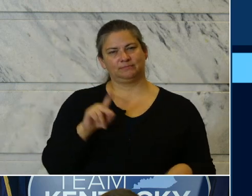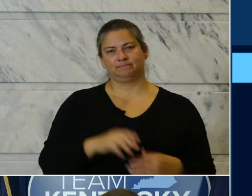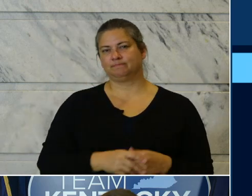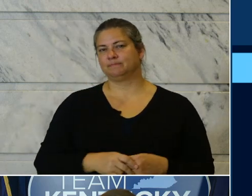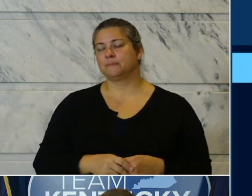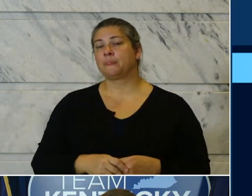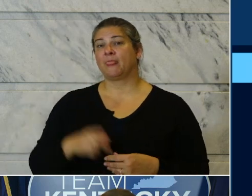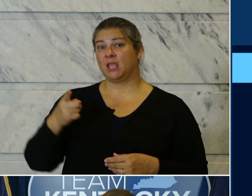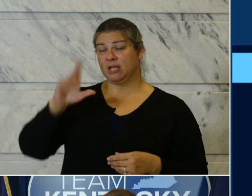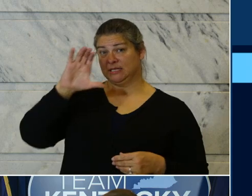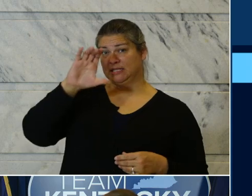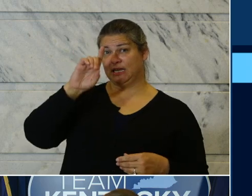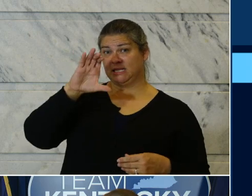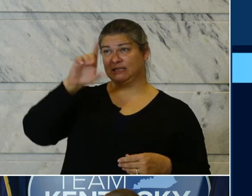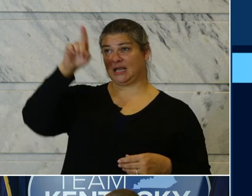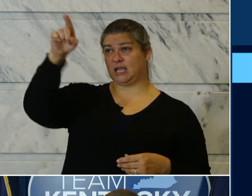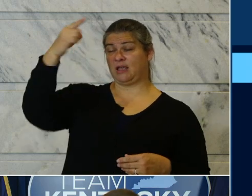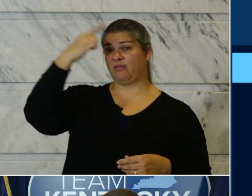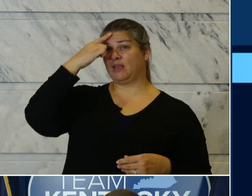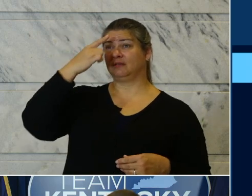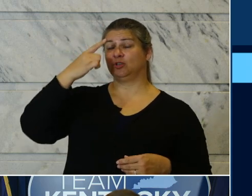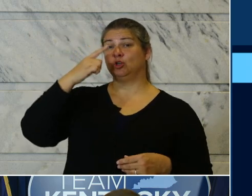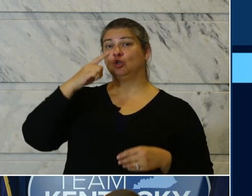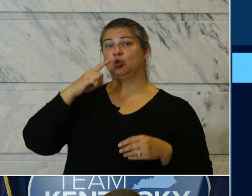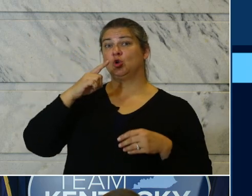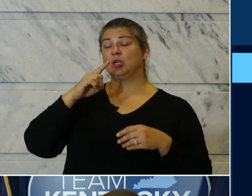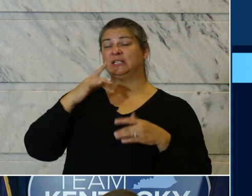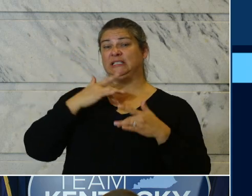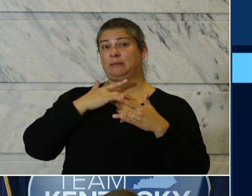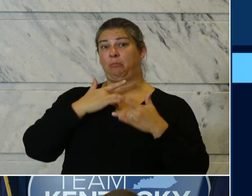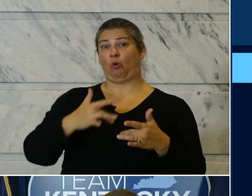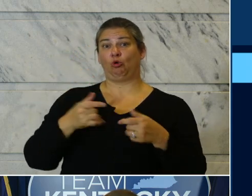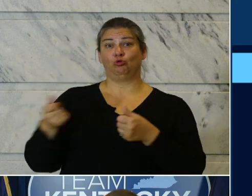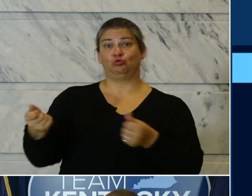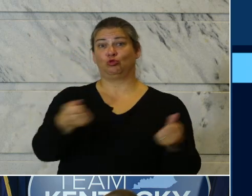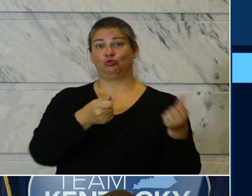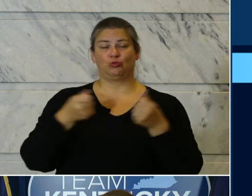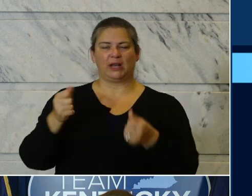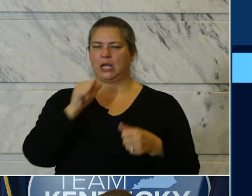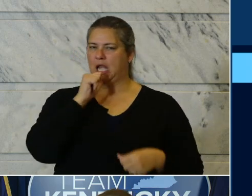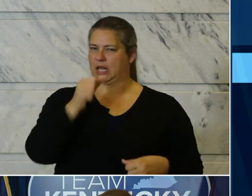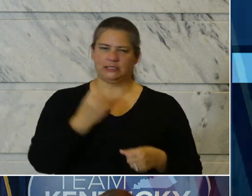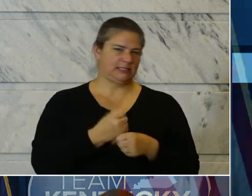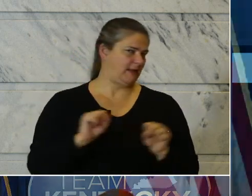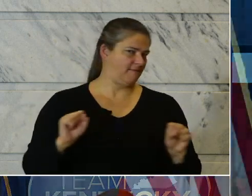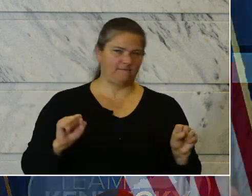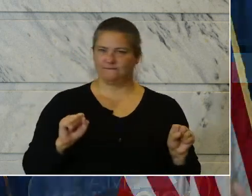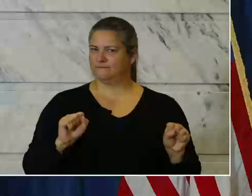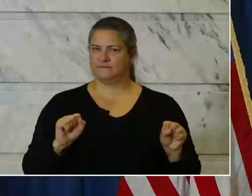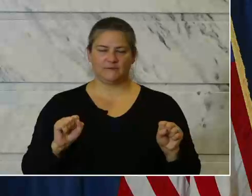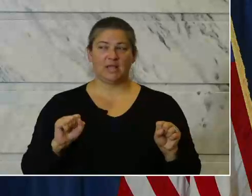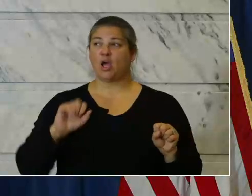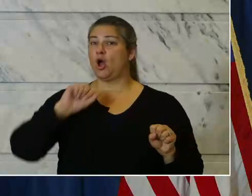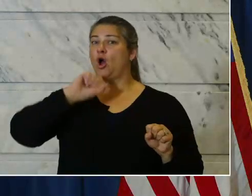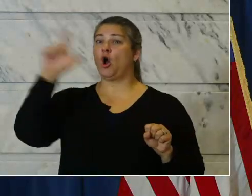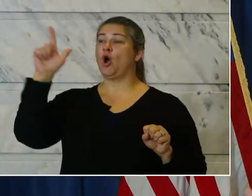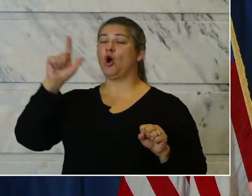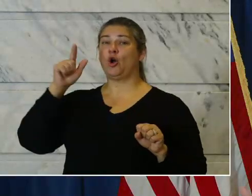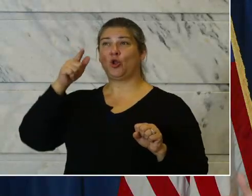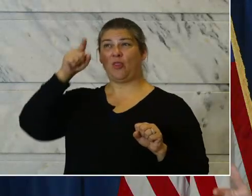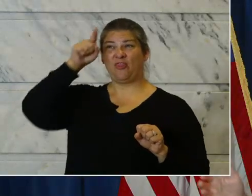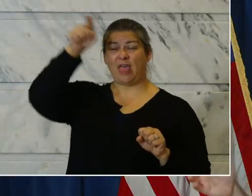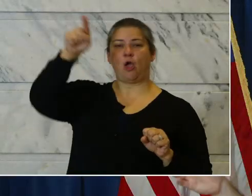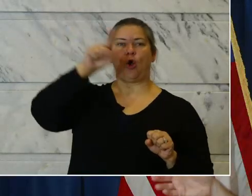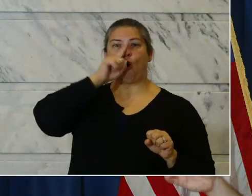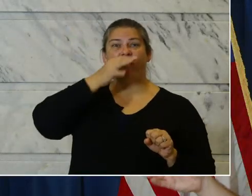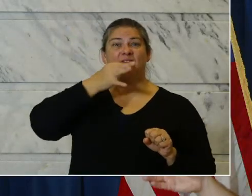the CDC thinks that normal way of trick or treating is not safe. And they're the foremost expert that's out there. We ought to listen to that. And that